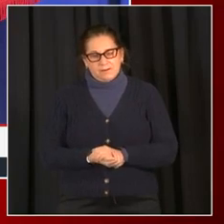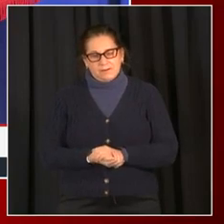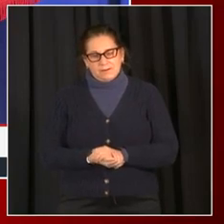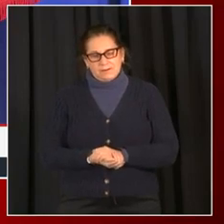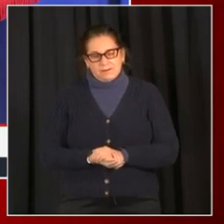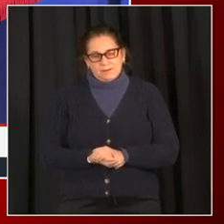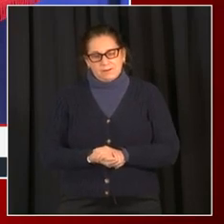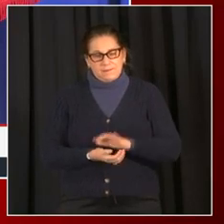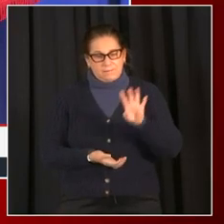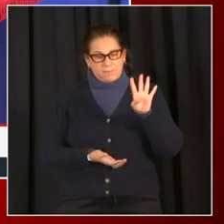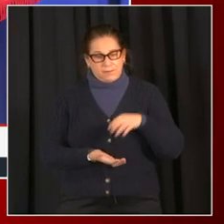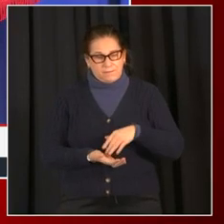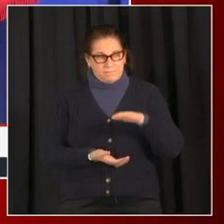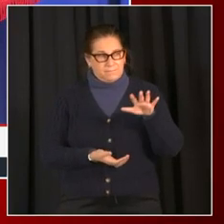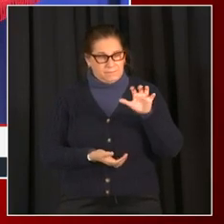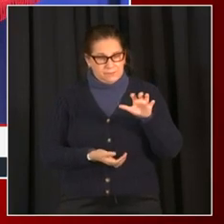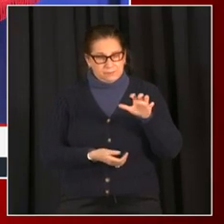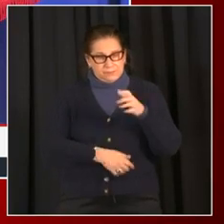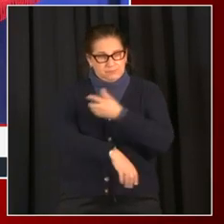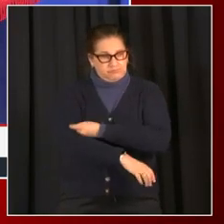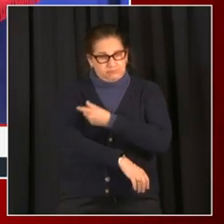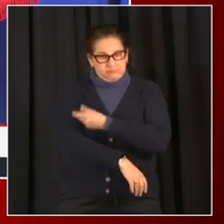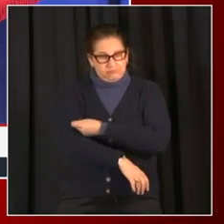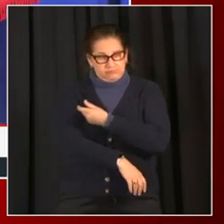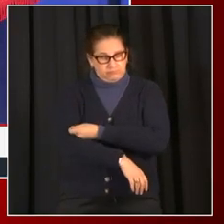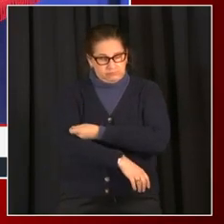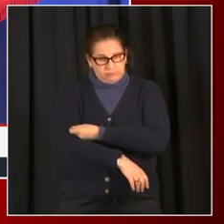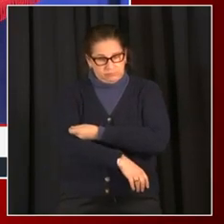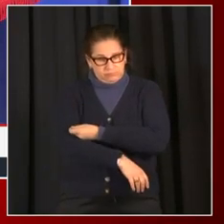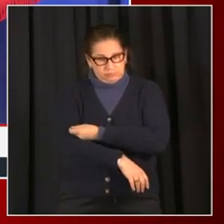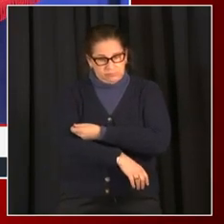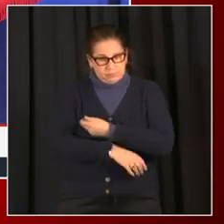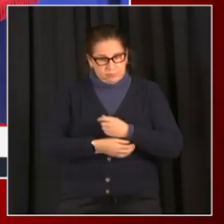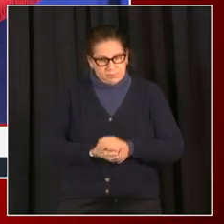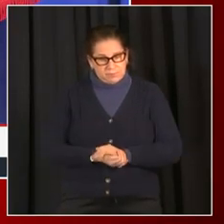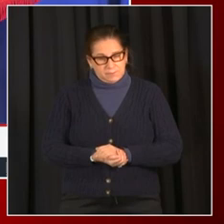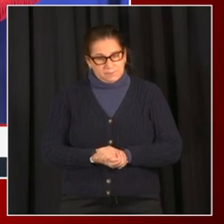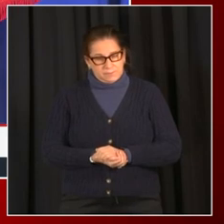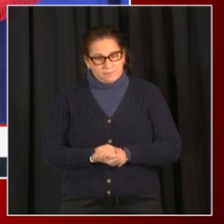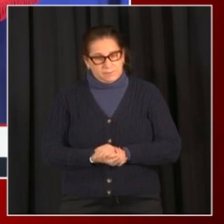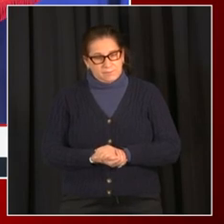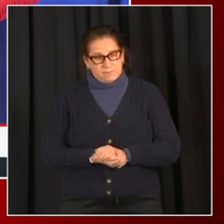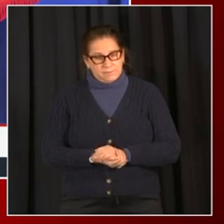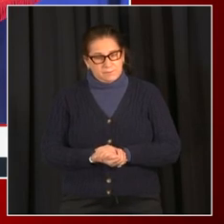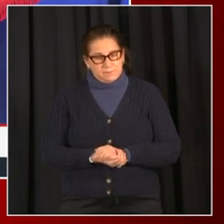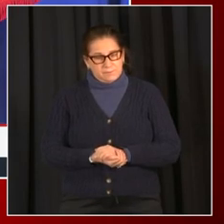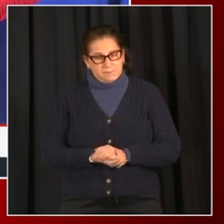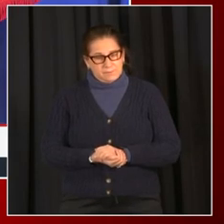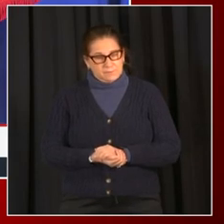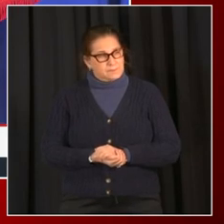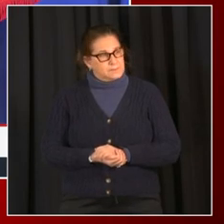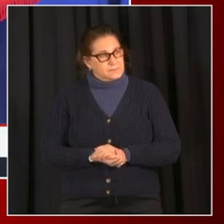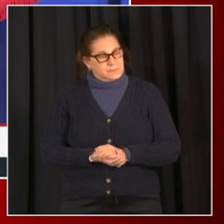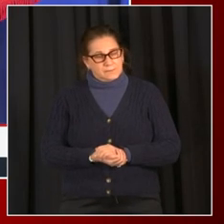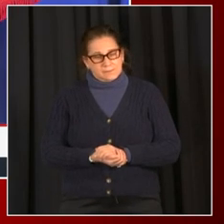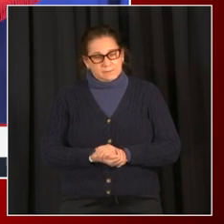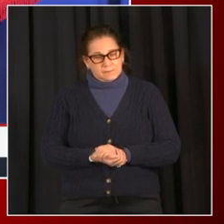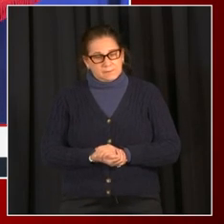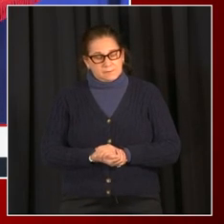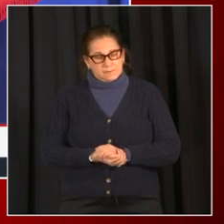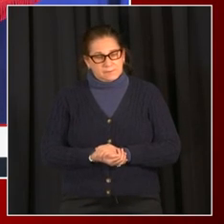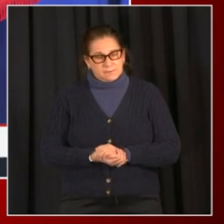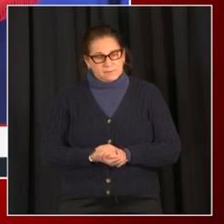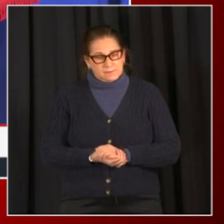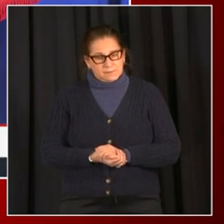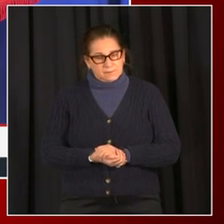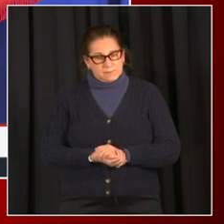have been administered, and I'm just wondering why. I mean, if you're holding some back, or if it's just slower